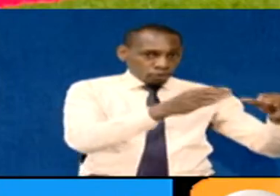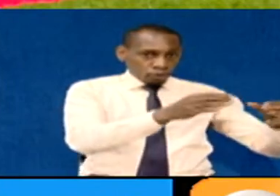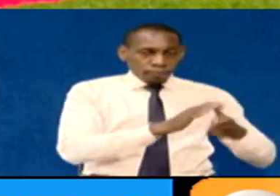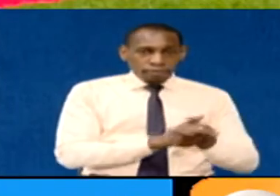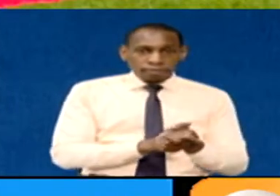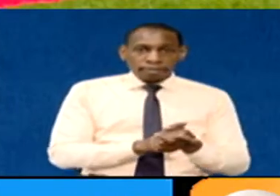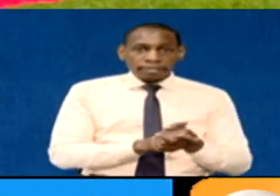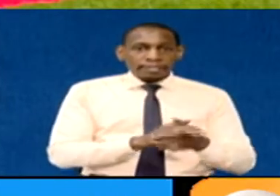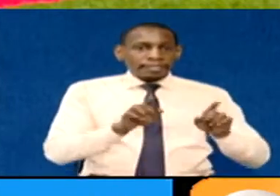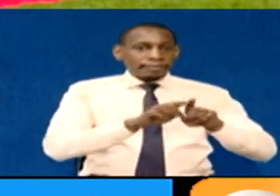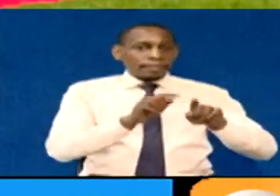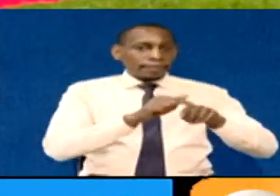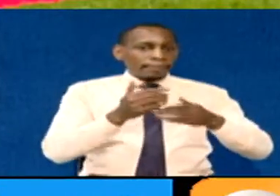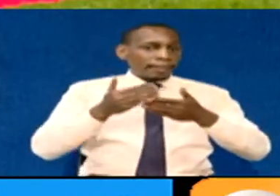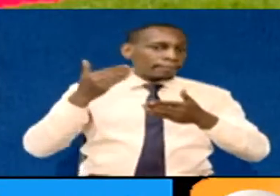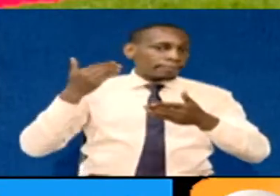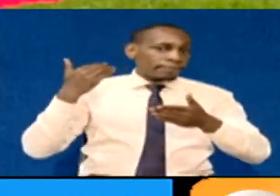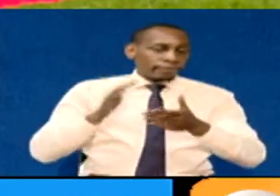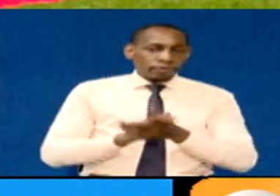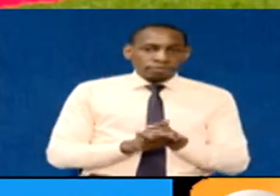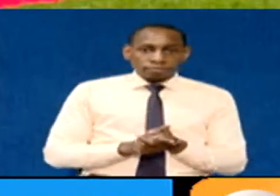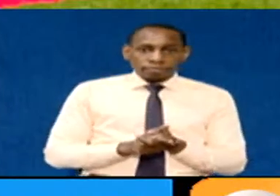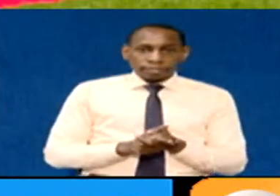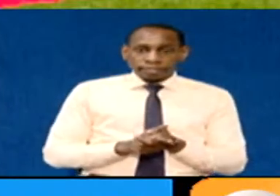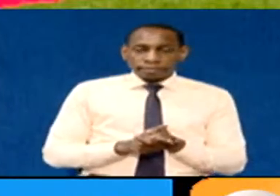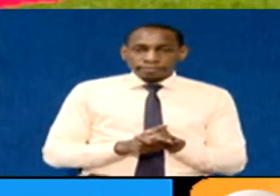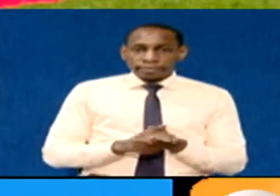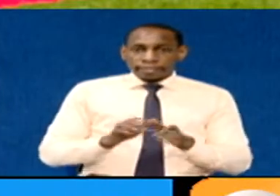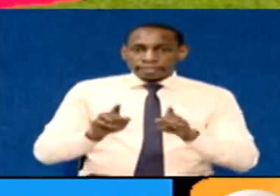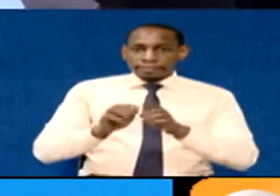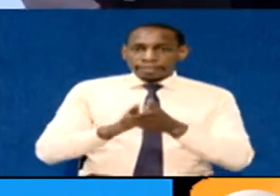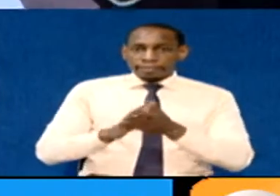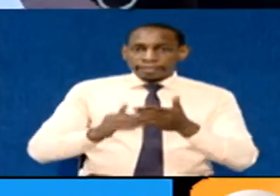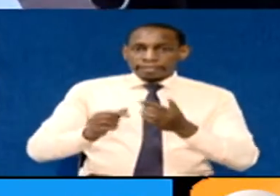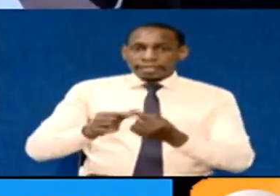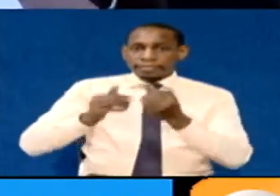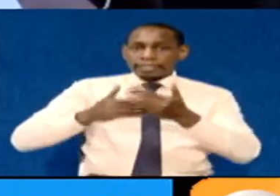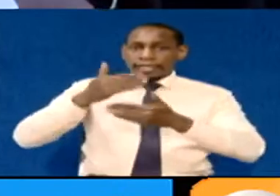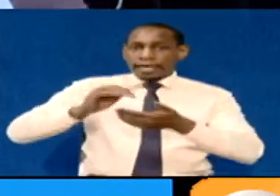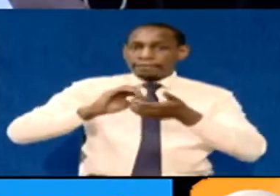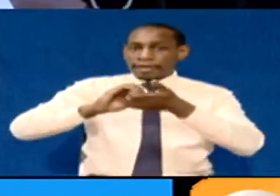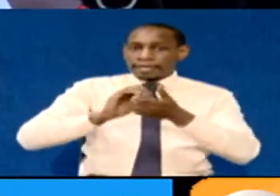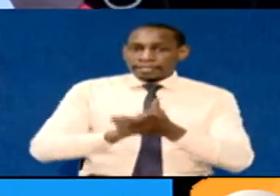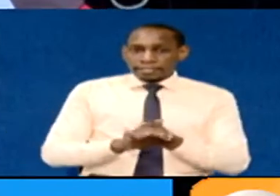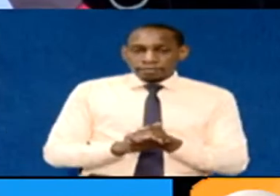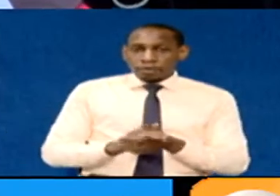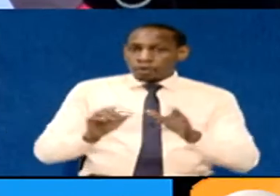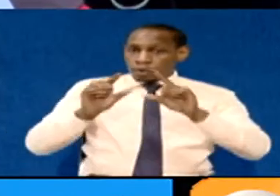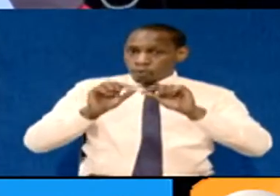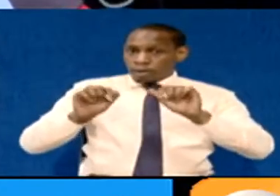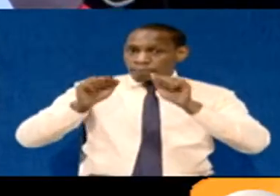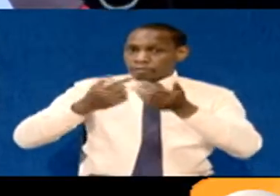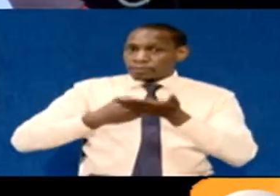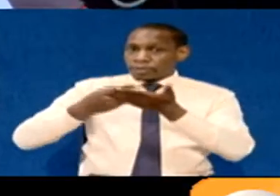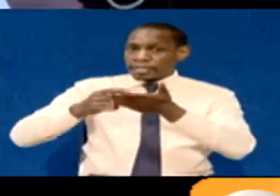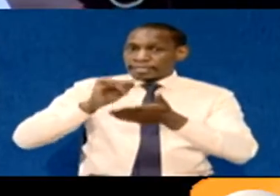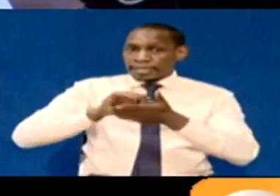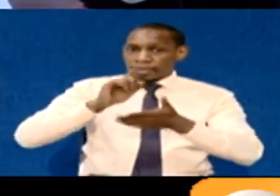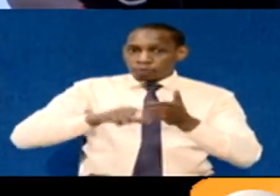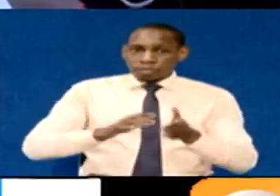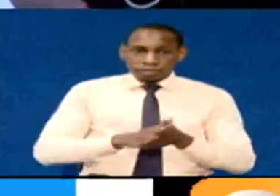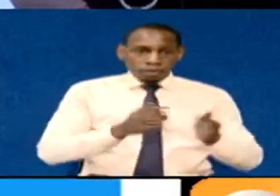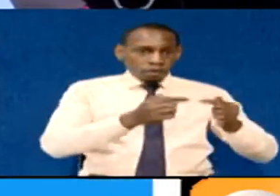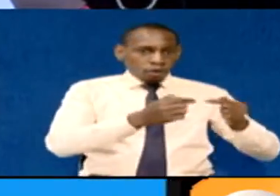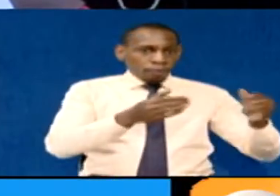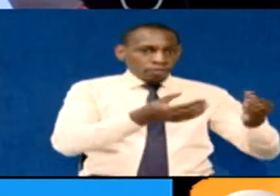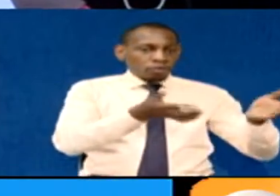as we knew it before? Not currently, and more so after the handshake. So he has an arguable point there that probably the death of